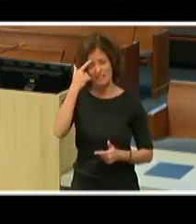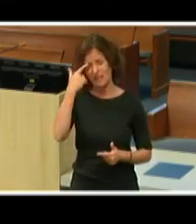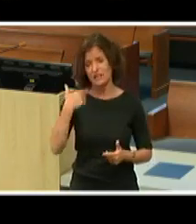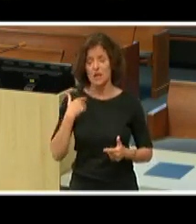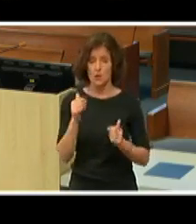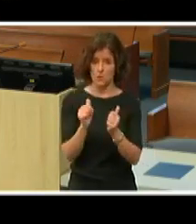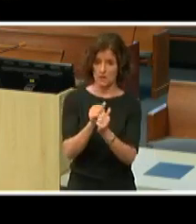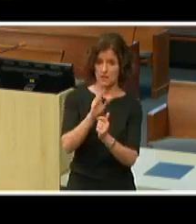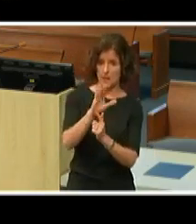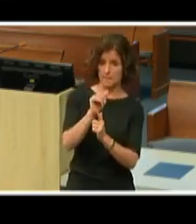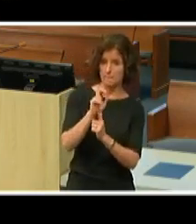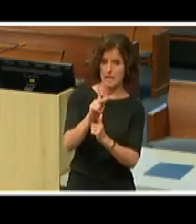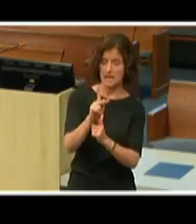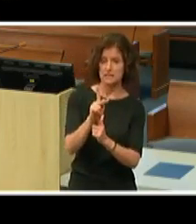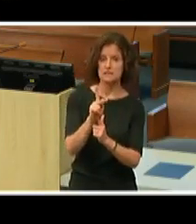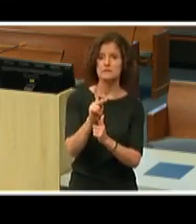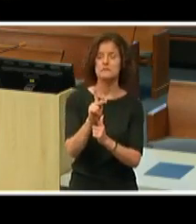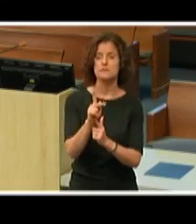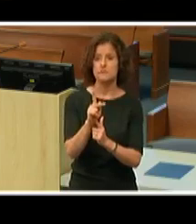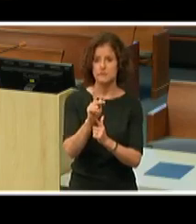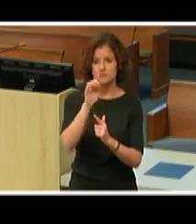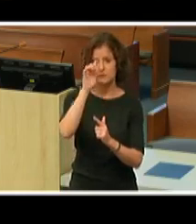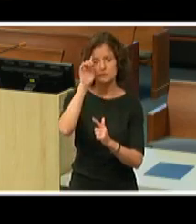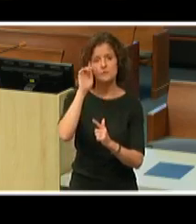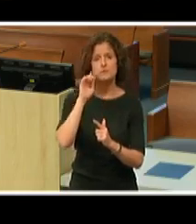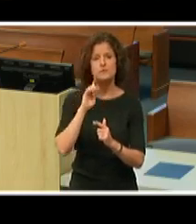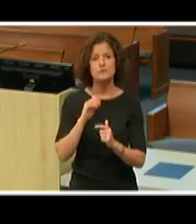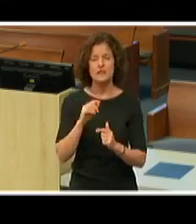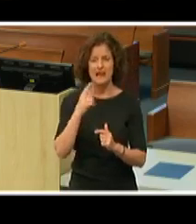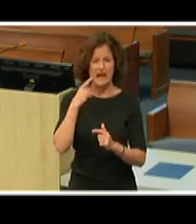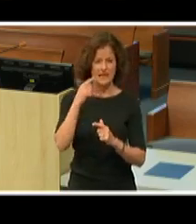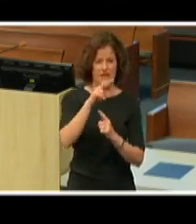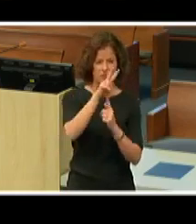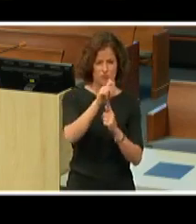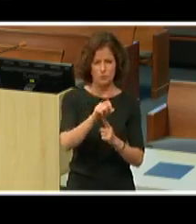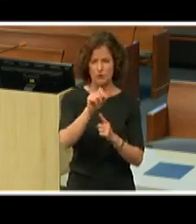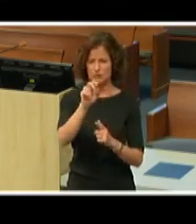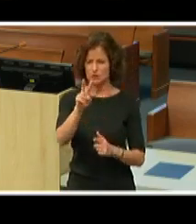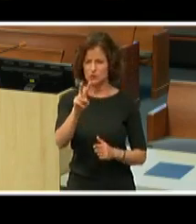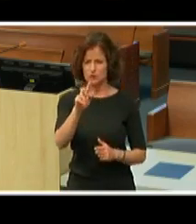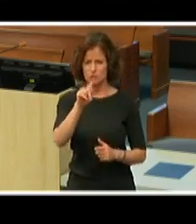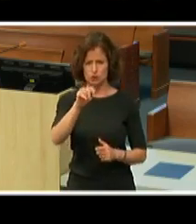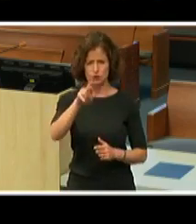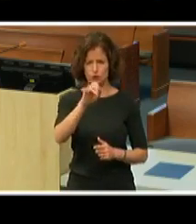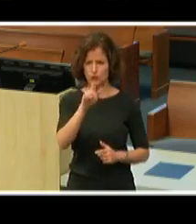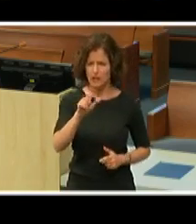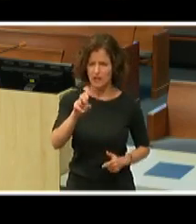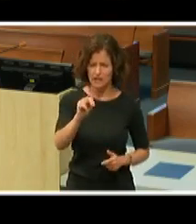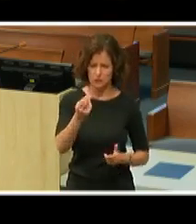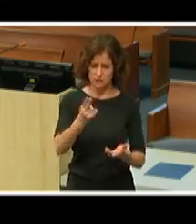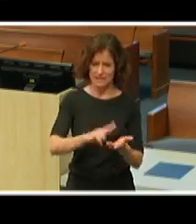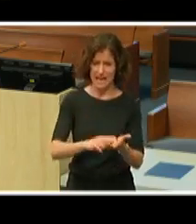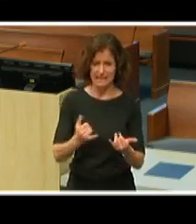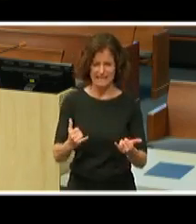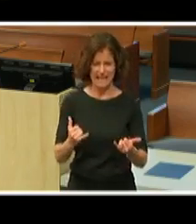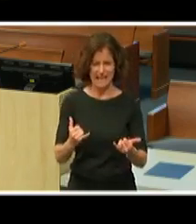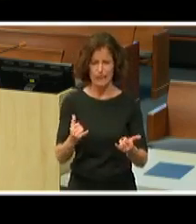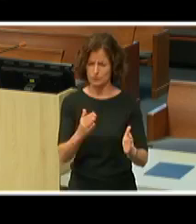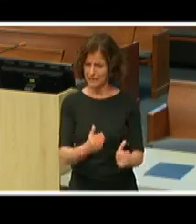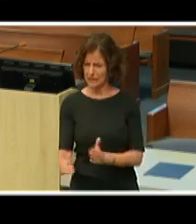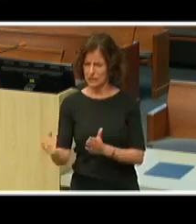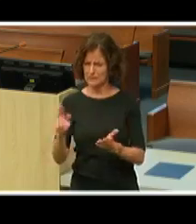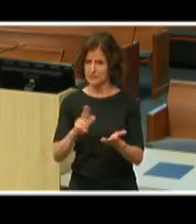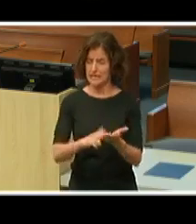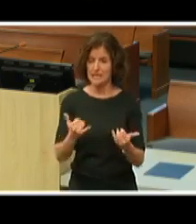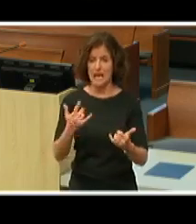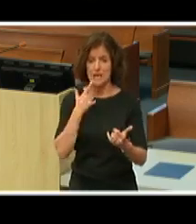banks, if I believe the $2.2 trillion was signed today or is getting signed today, and as that